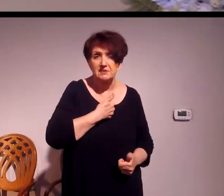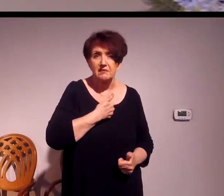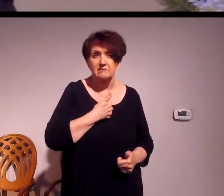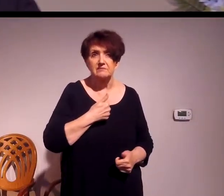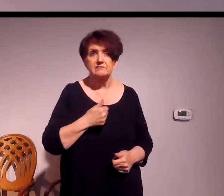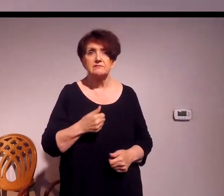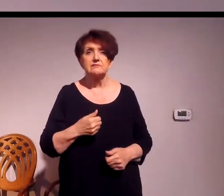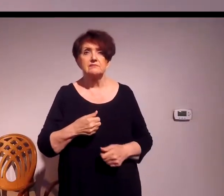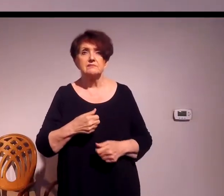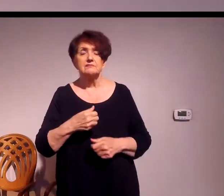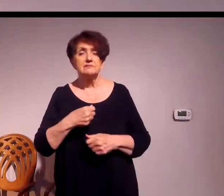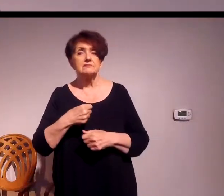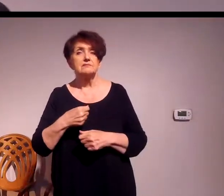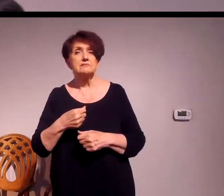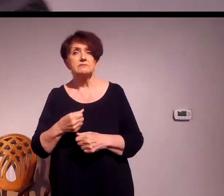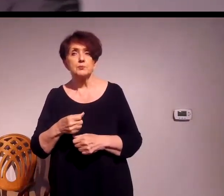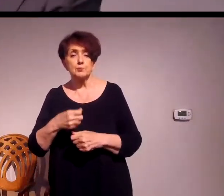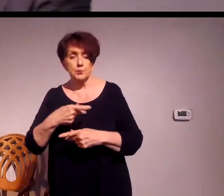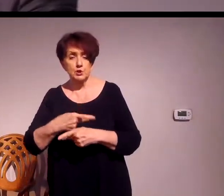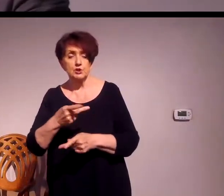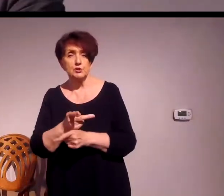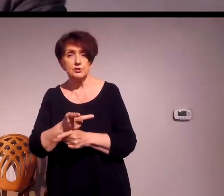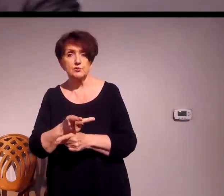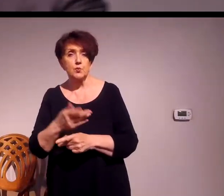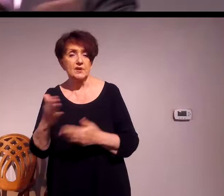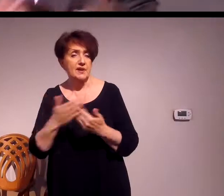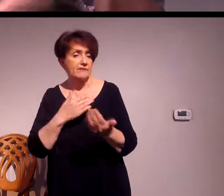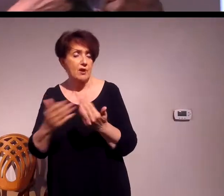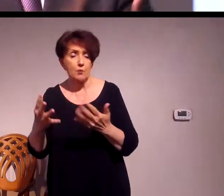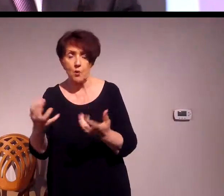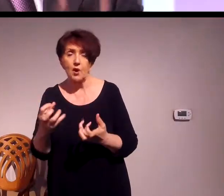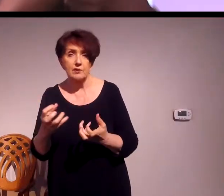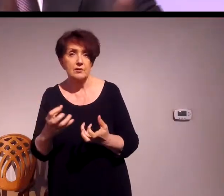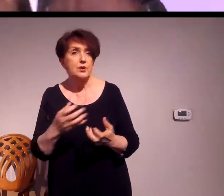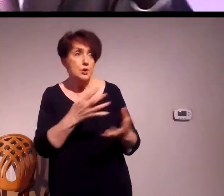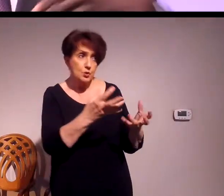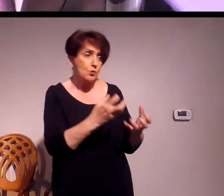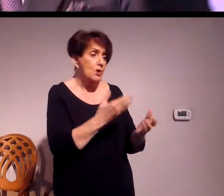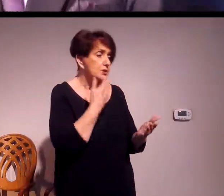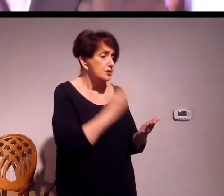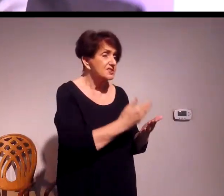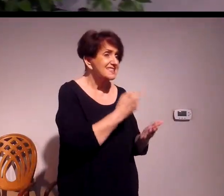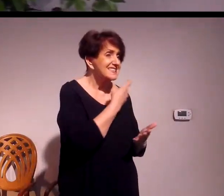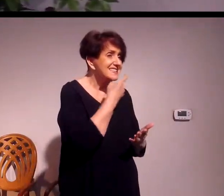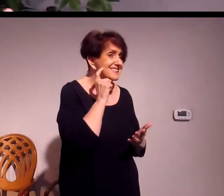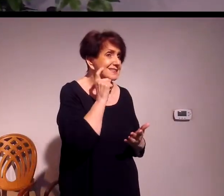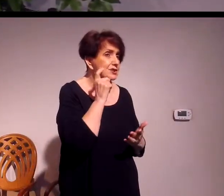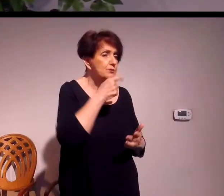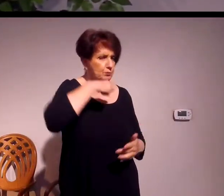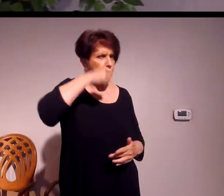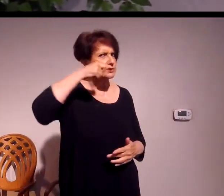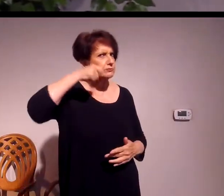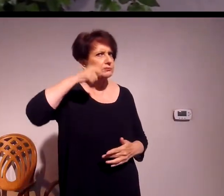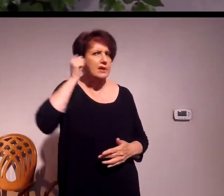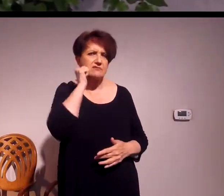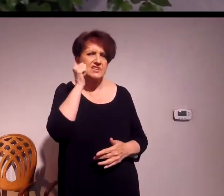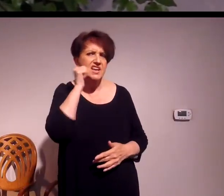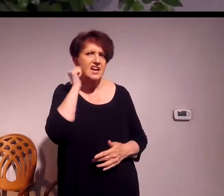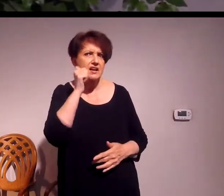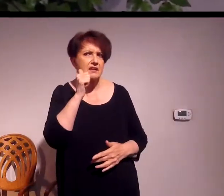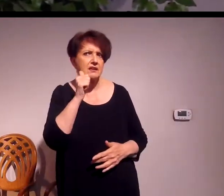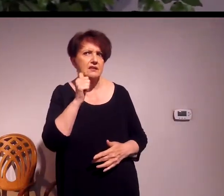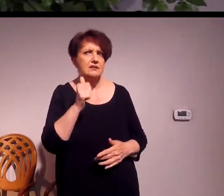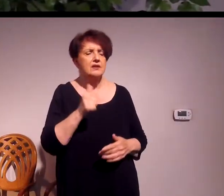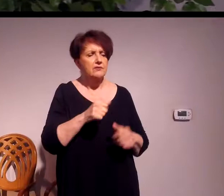habits that are going to get me what I want. You know, like you brush your teeth every day because you want to have good dental, so that becomes a habit. So things that you want to do and